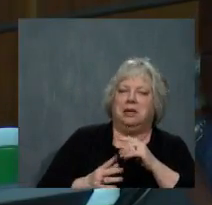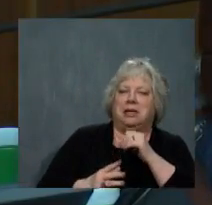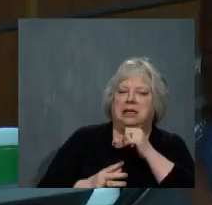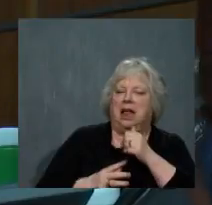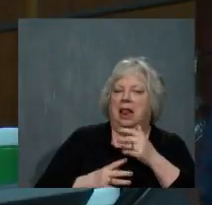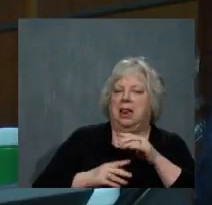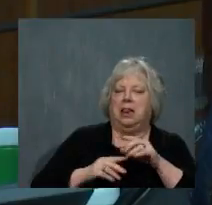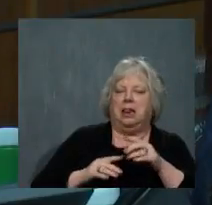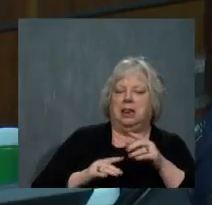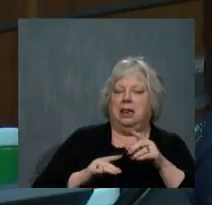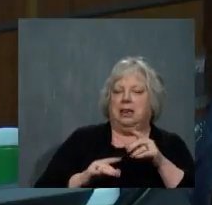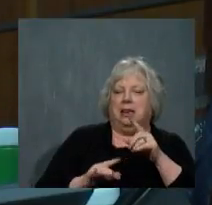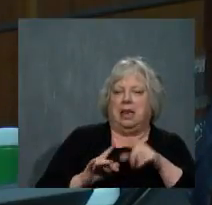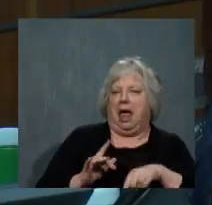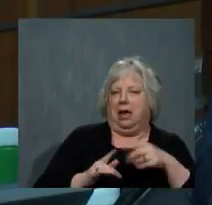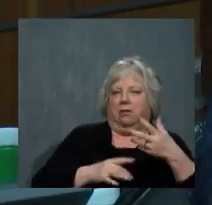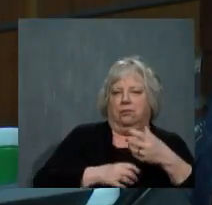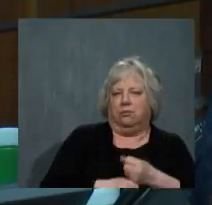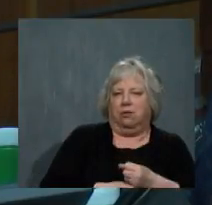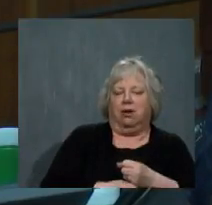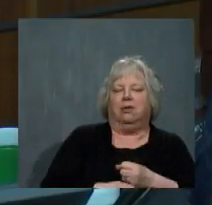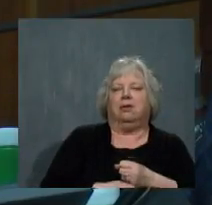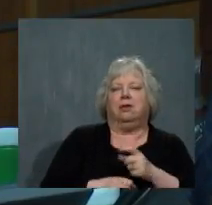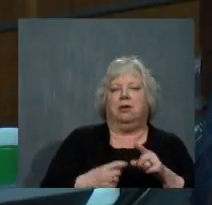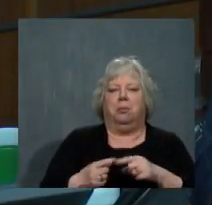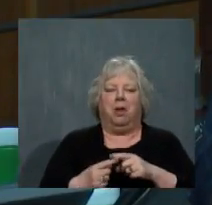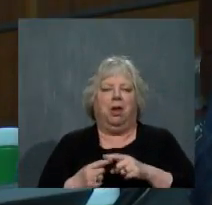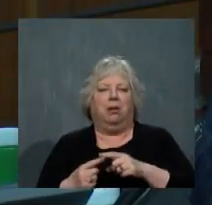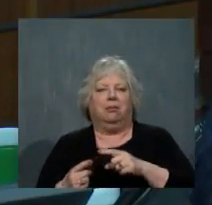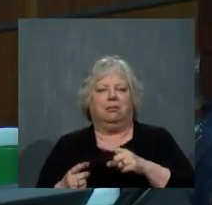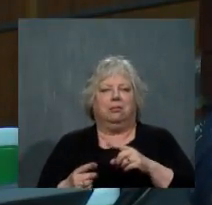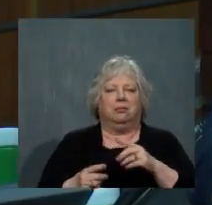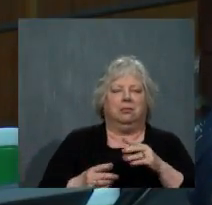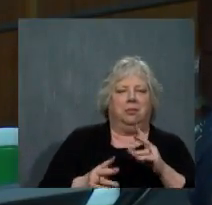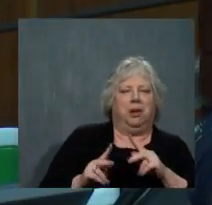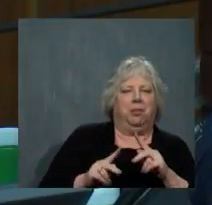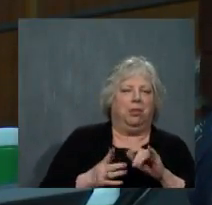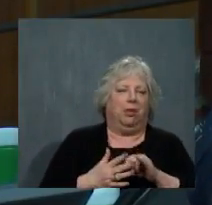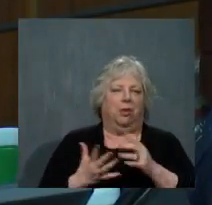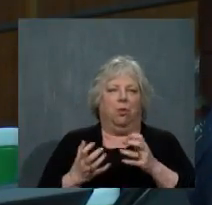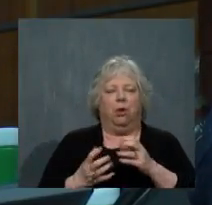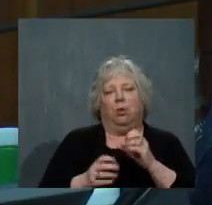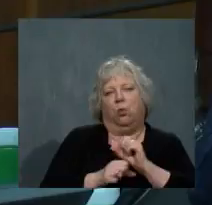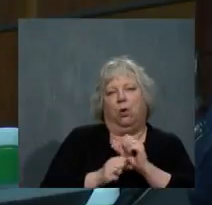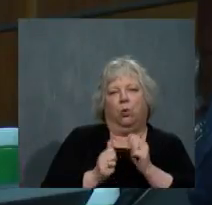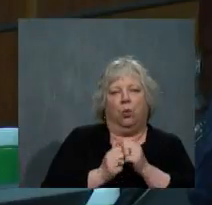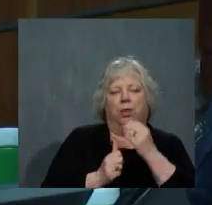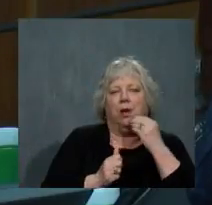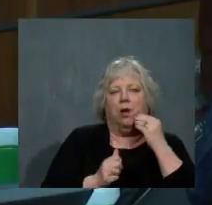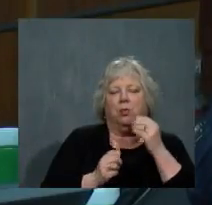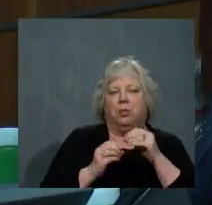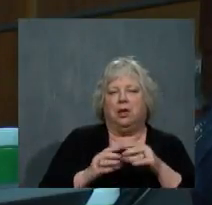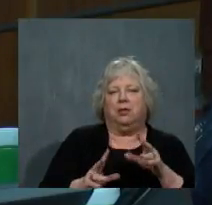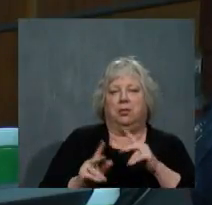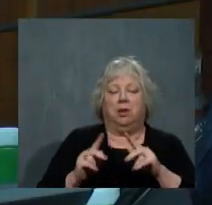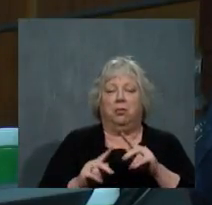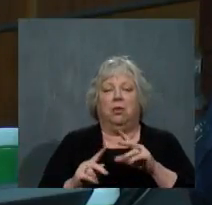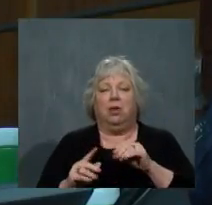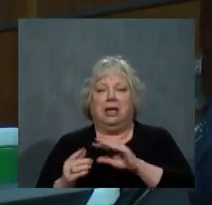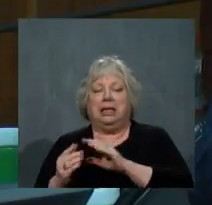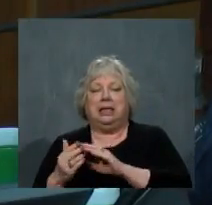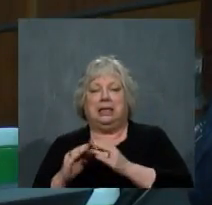and folks wanting to work with them in City Hall. And, you know, I think y'all are hopefully going a long way into creating some type